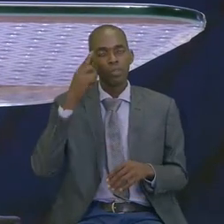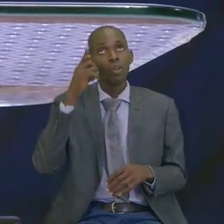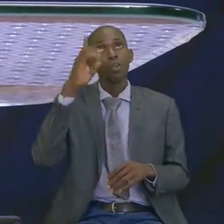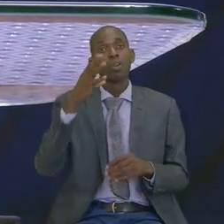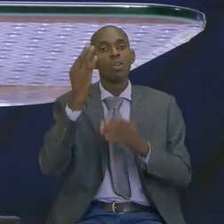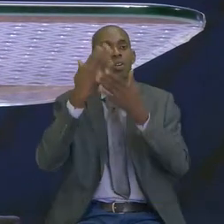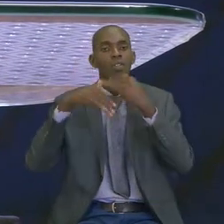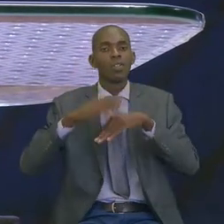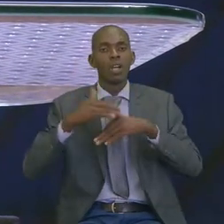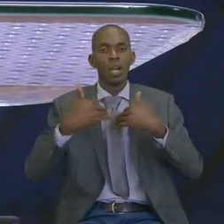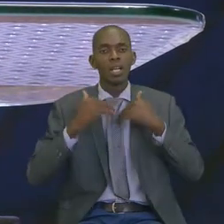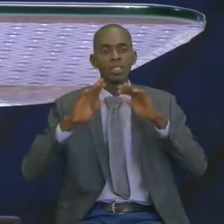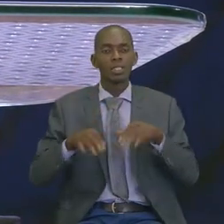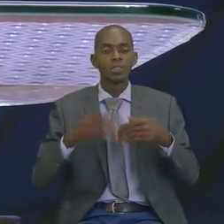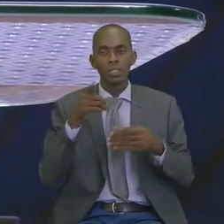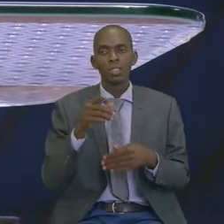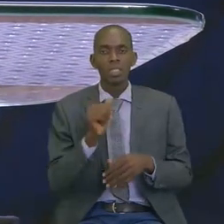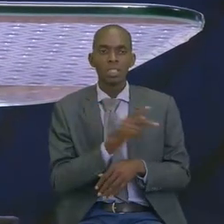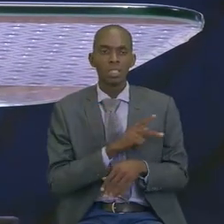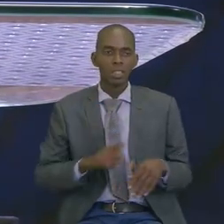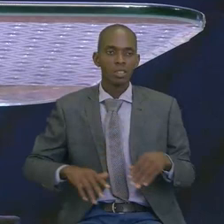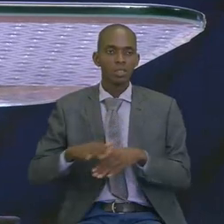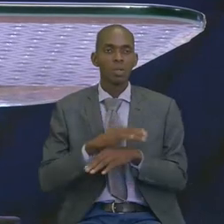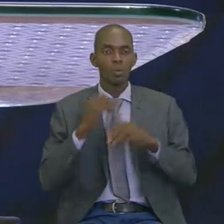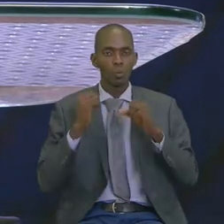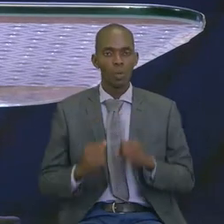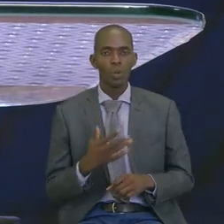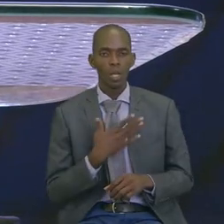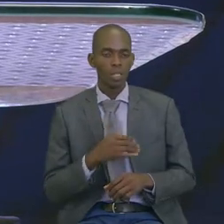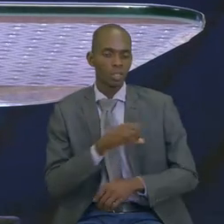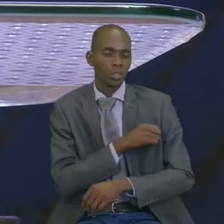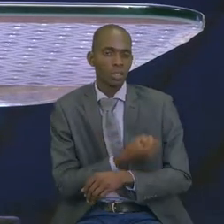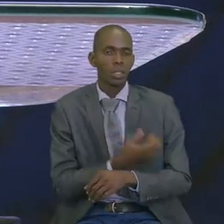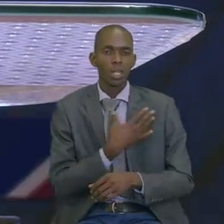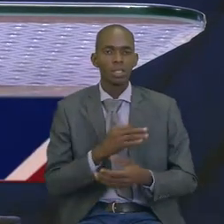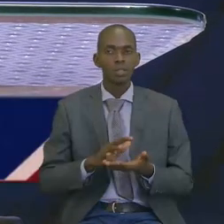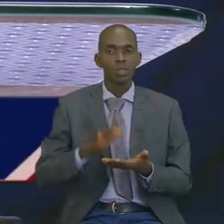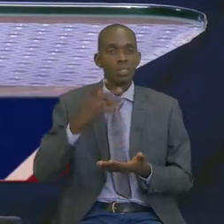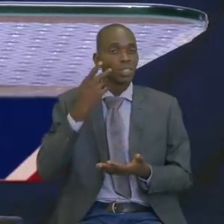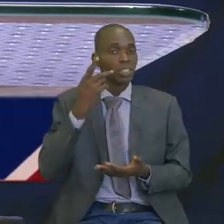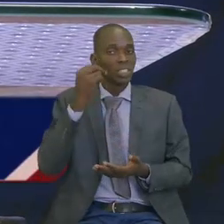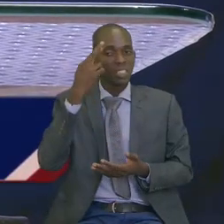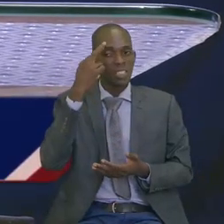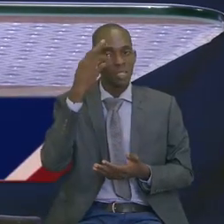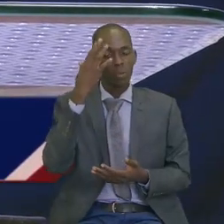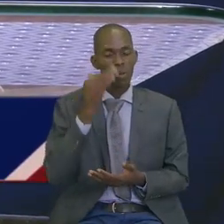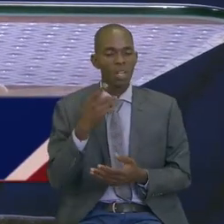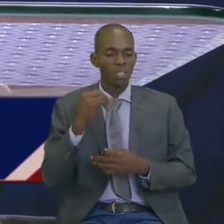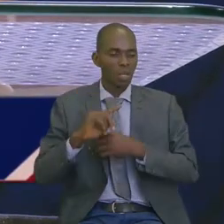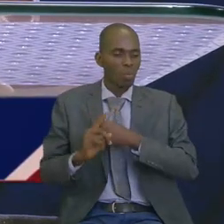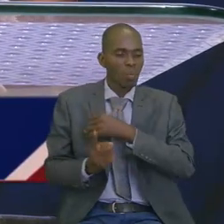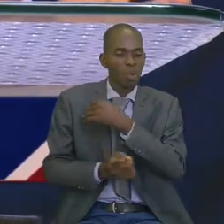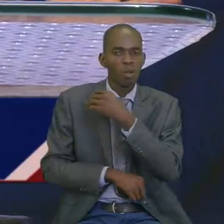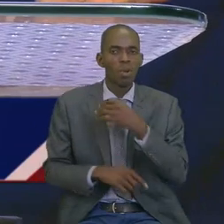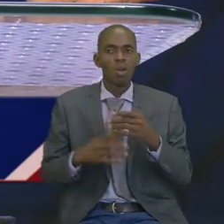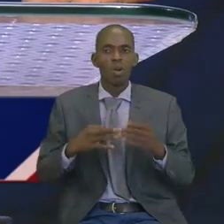thee a kingdom and power and strength and glory. Actually, the reason why the punishment of